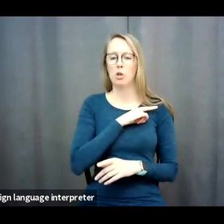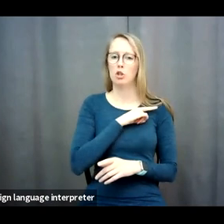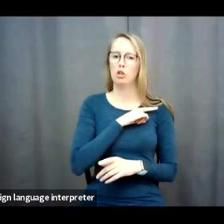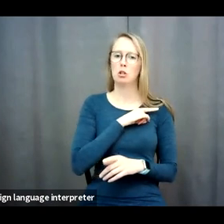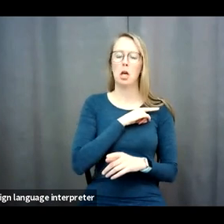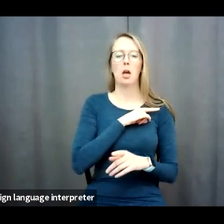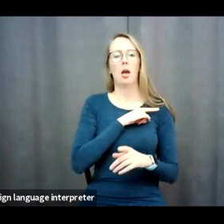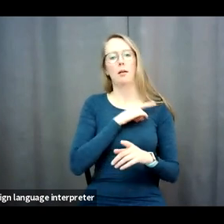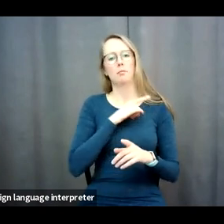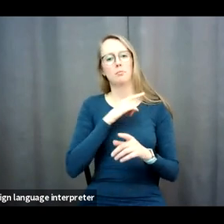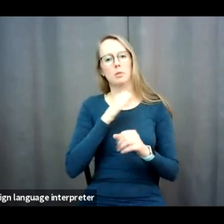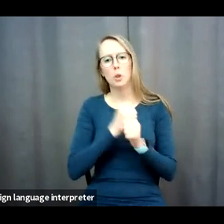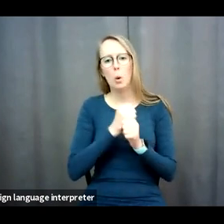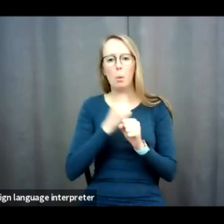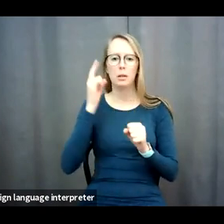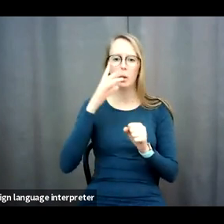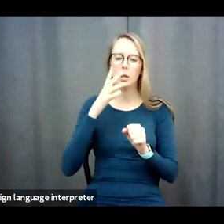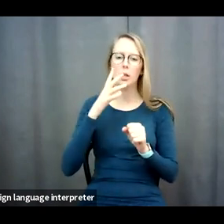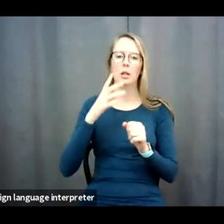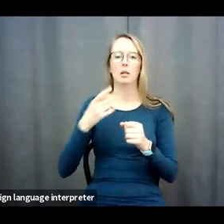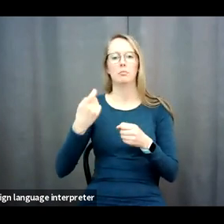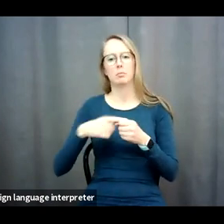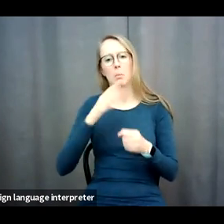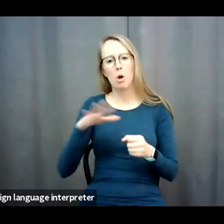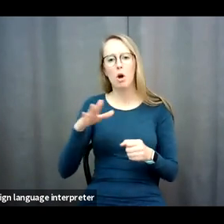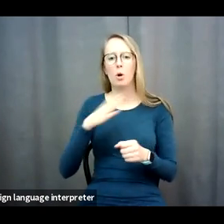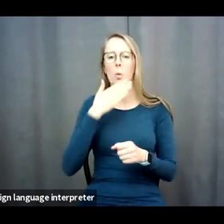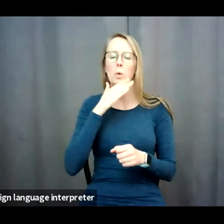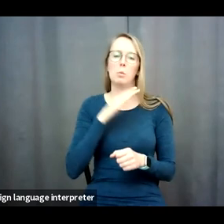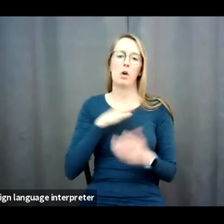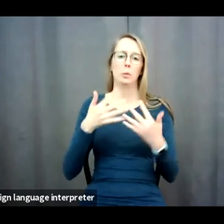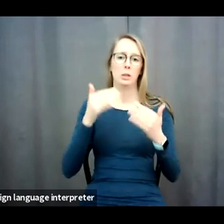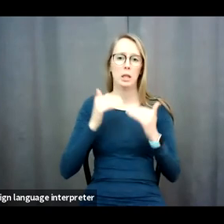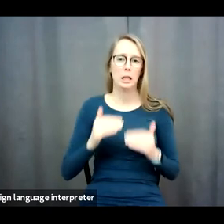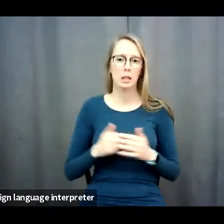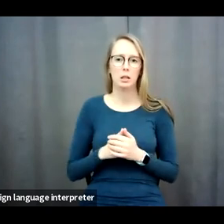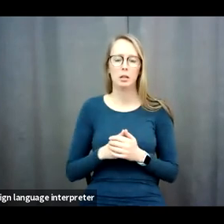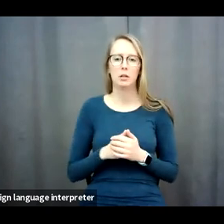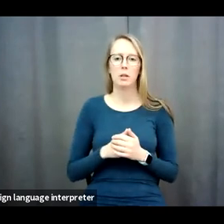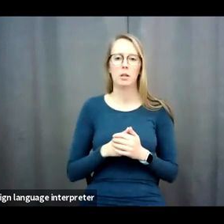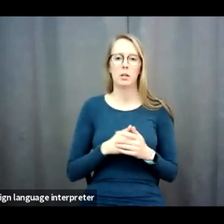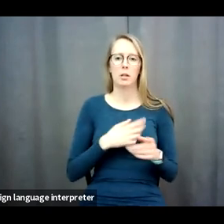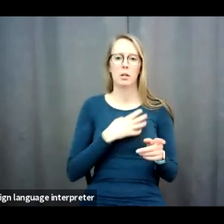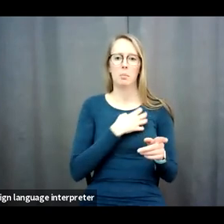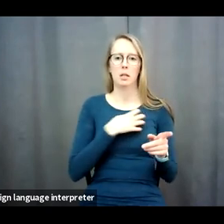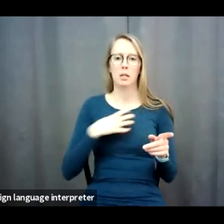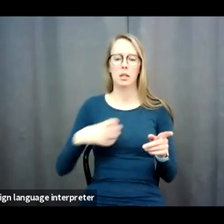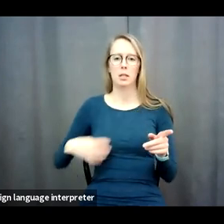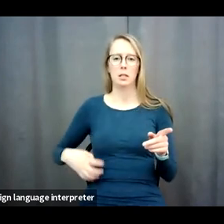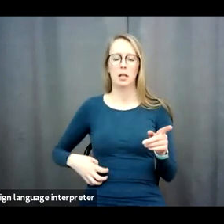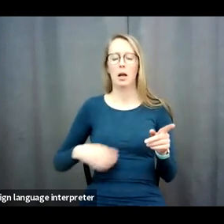relates to children and youth with disabilities. We heard from Minister